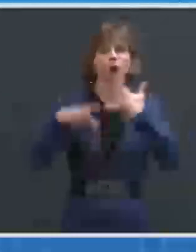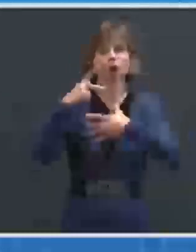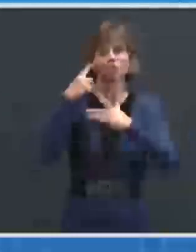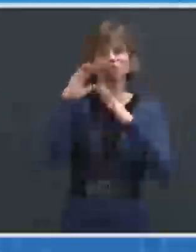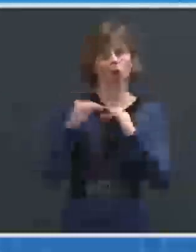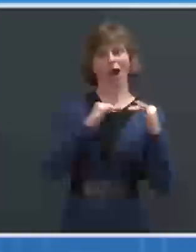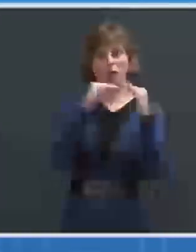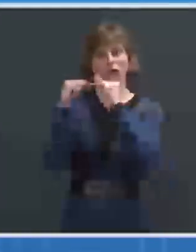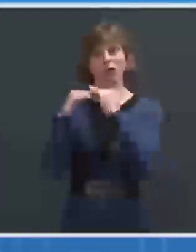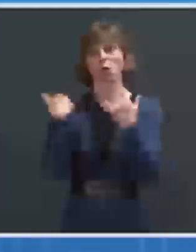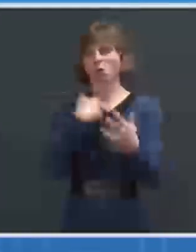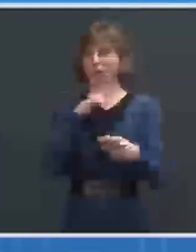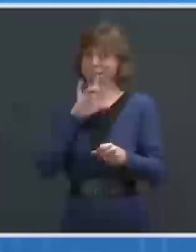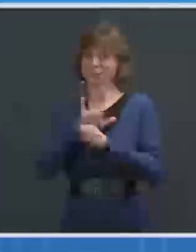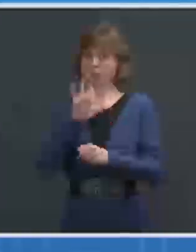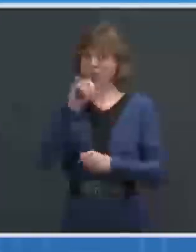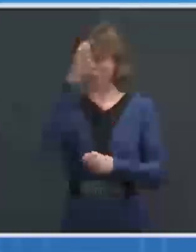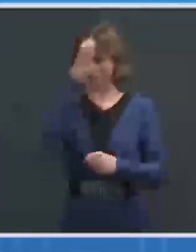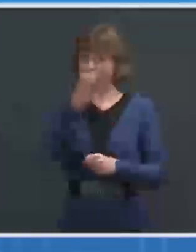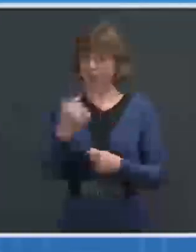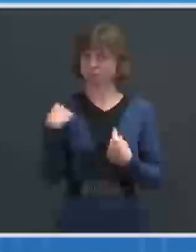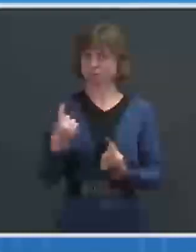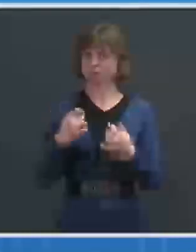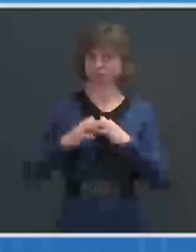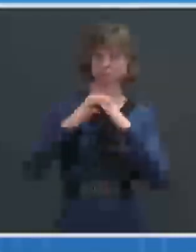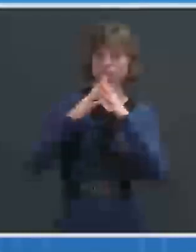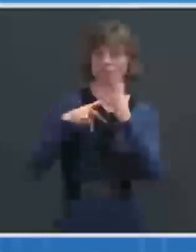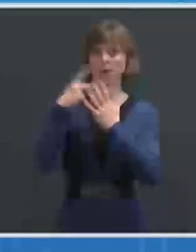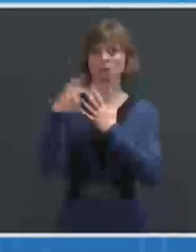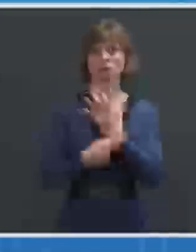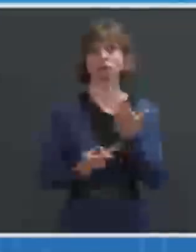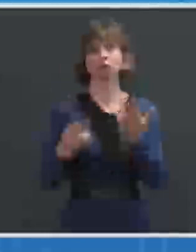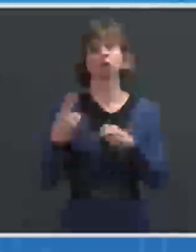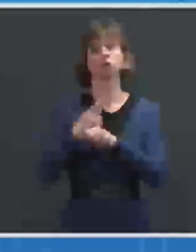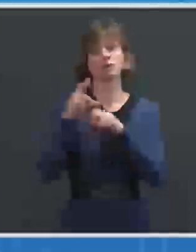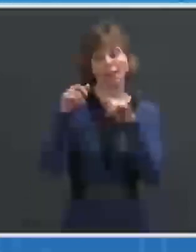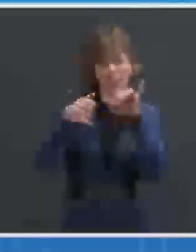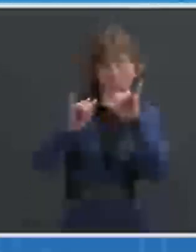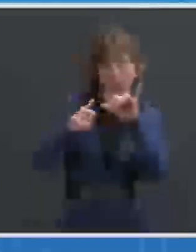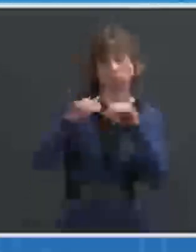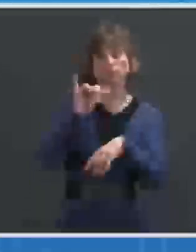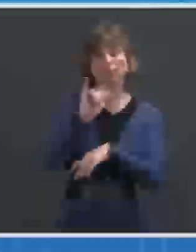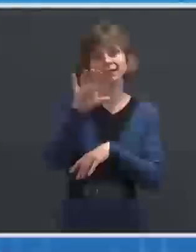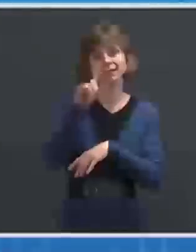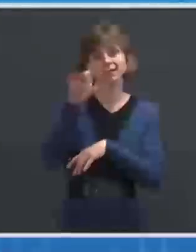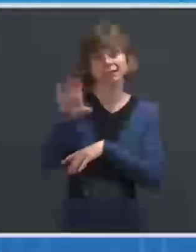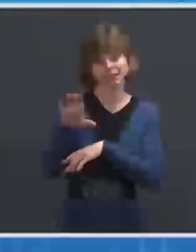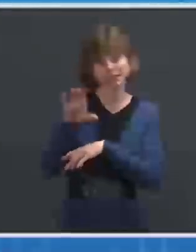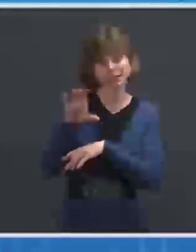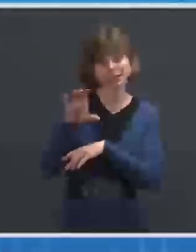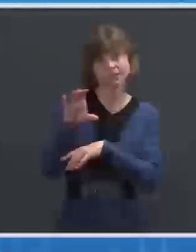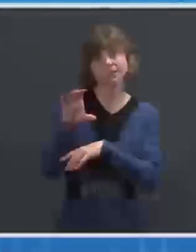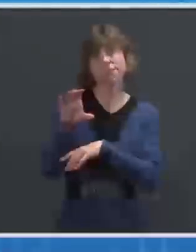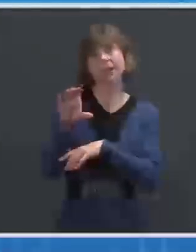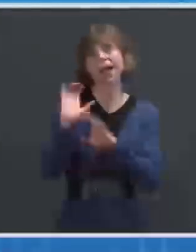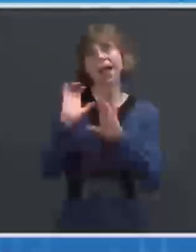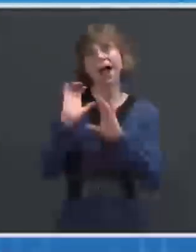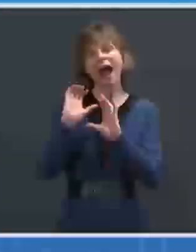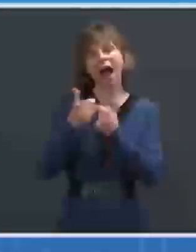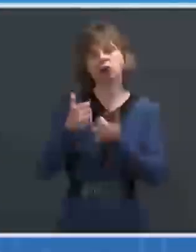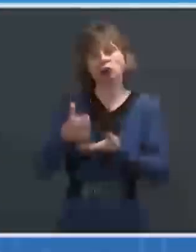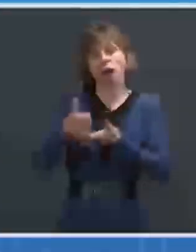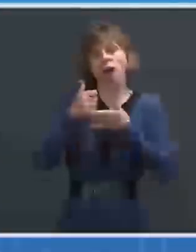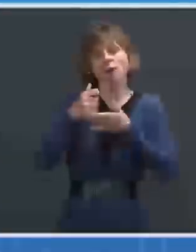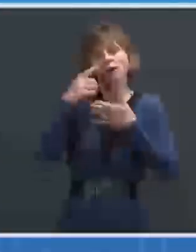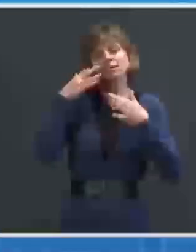beginning in the launch of those programs, using metrics such as the CDC's Social Vulnerability Index to help guide where resources should go.